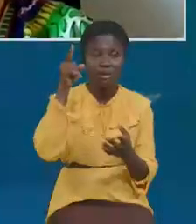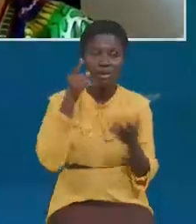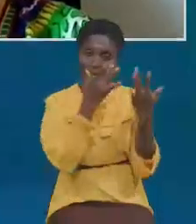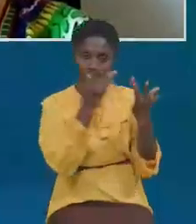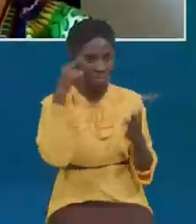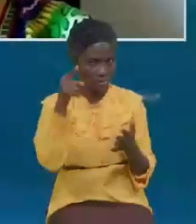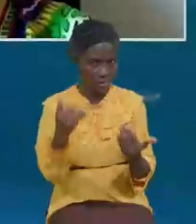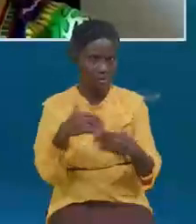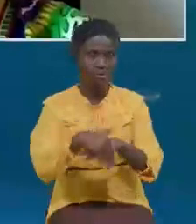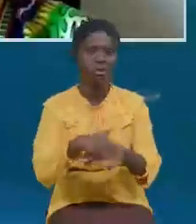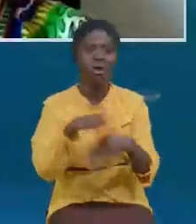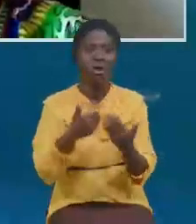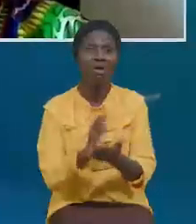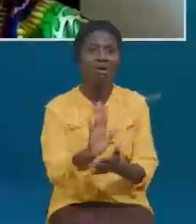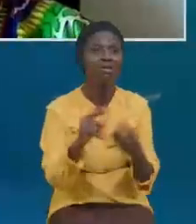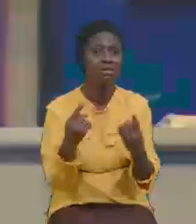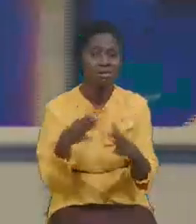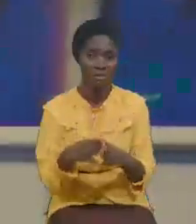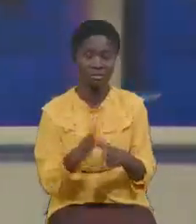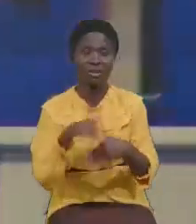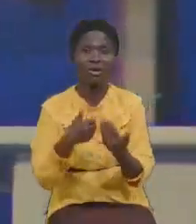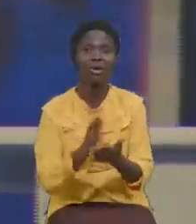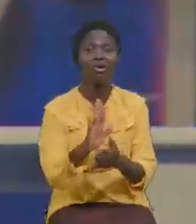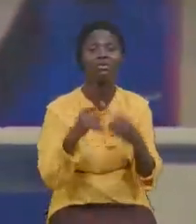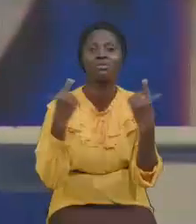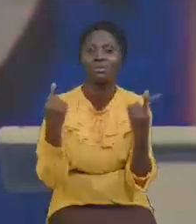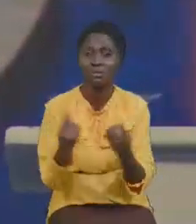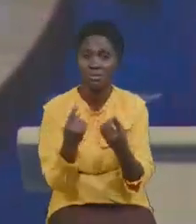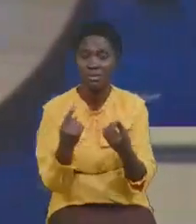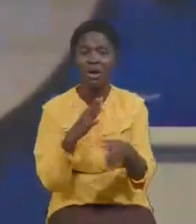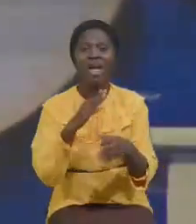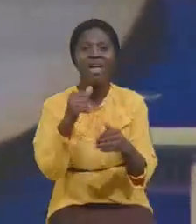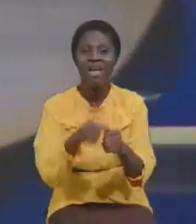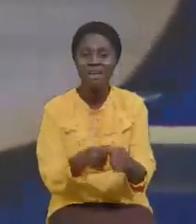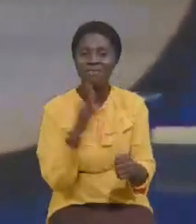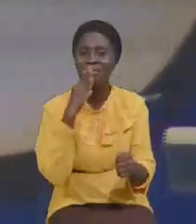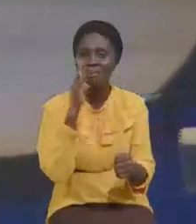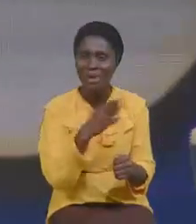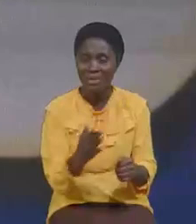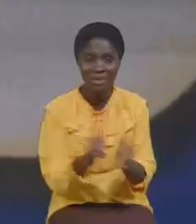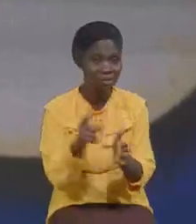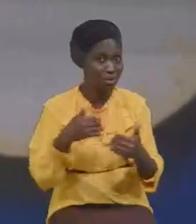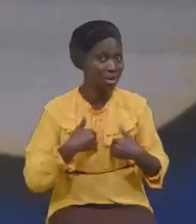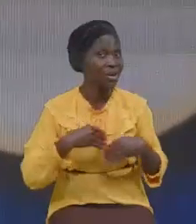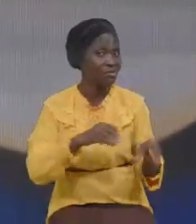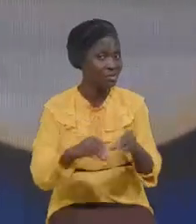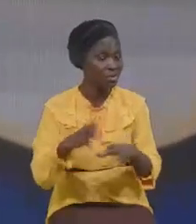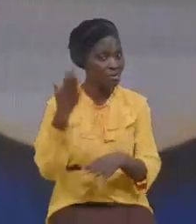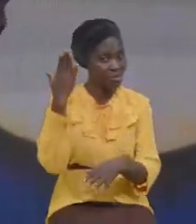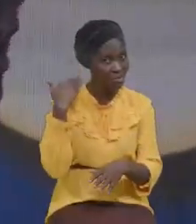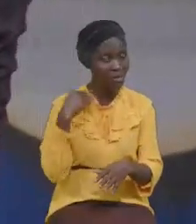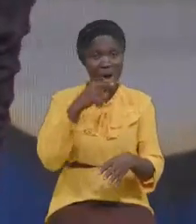tonight. All your iniquities, all your sins, every bad thing you have done because of